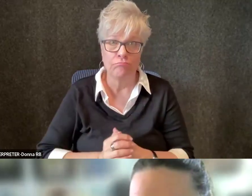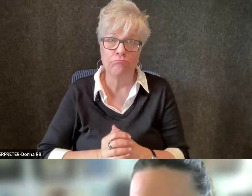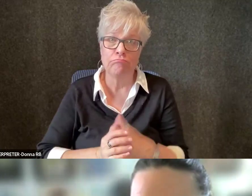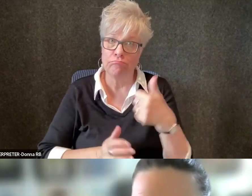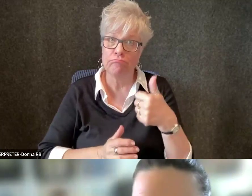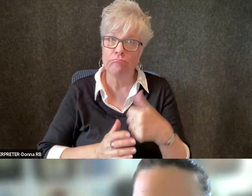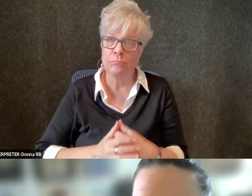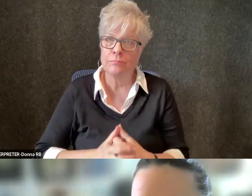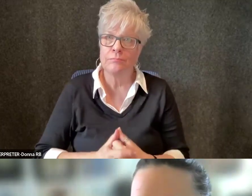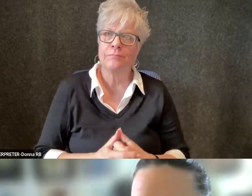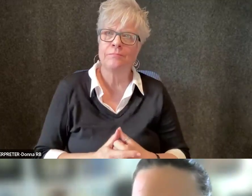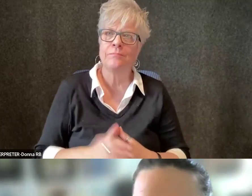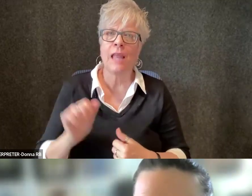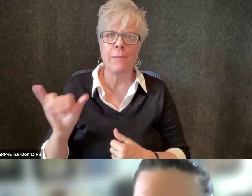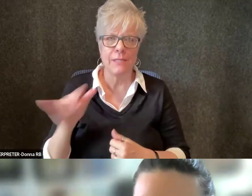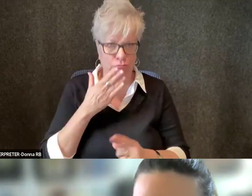Good point.